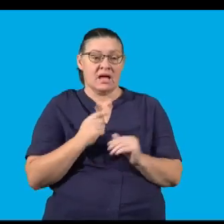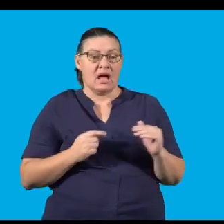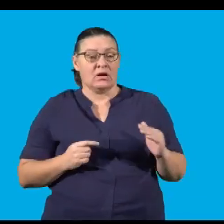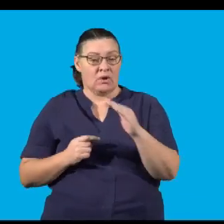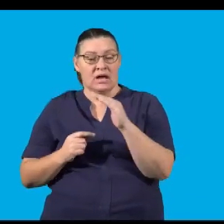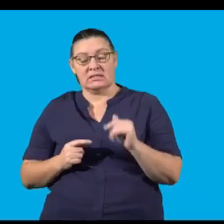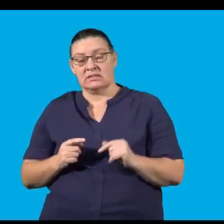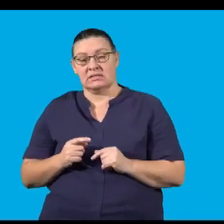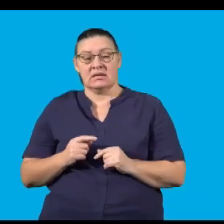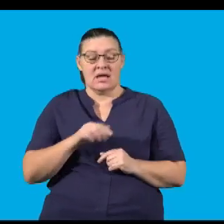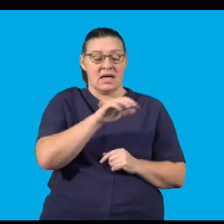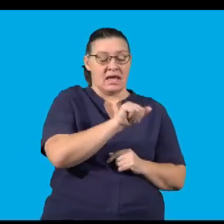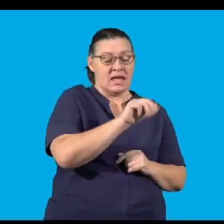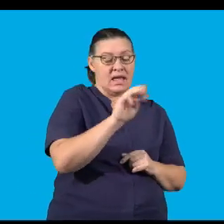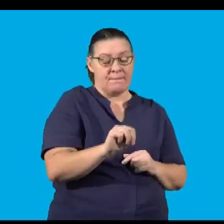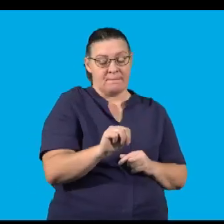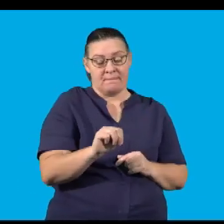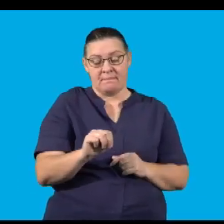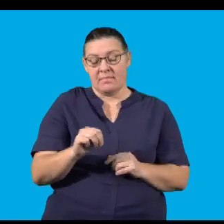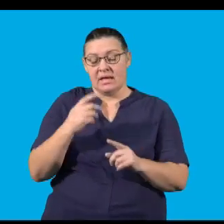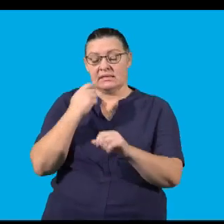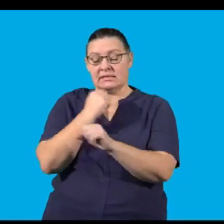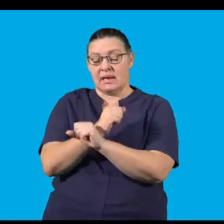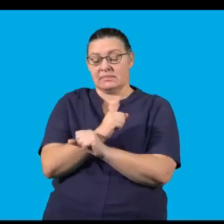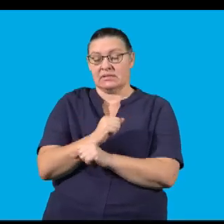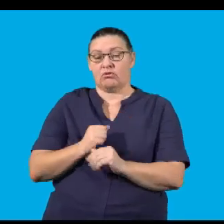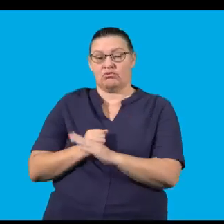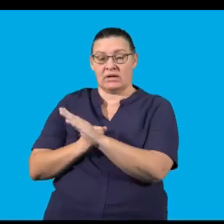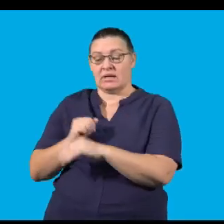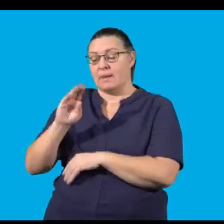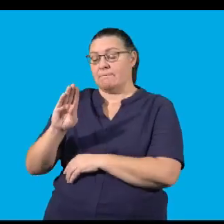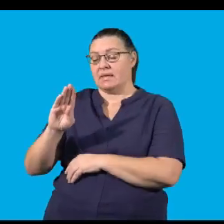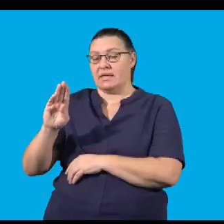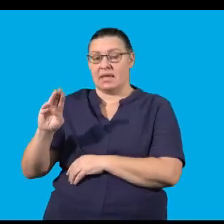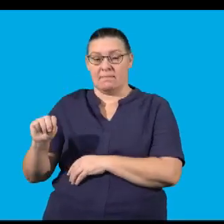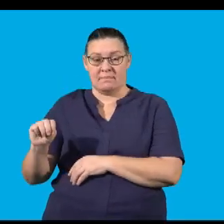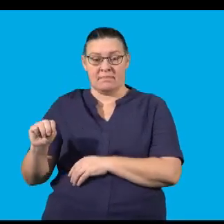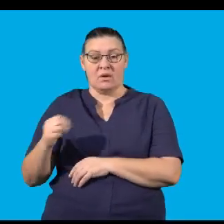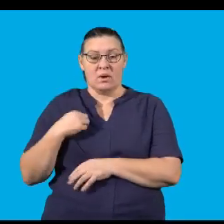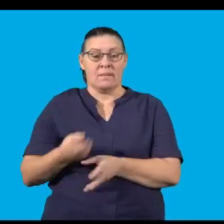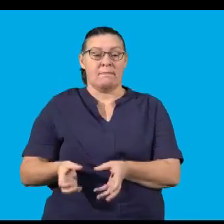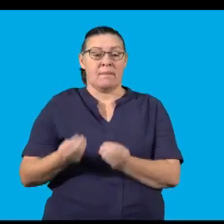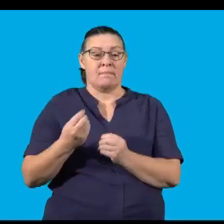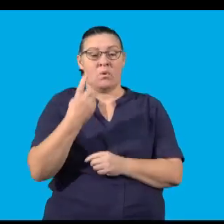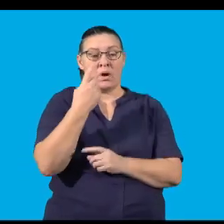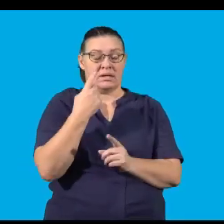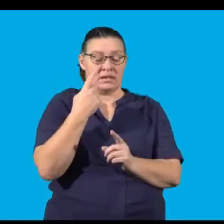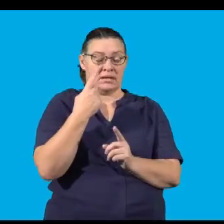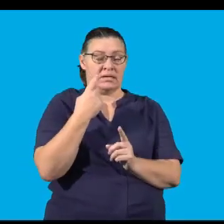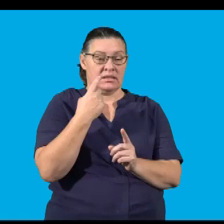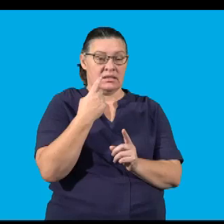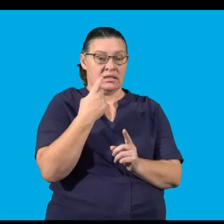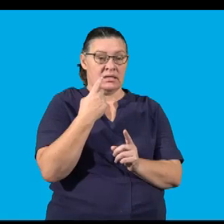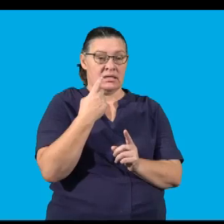multiply those two gradients together, the gradient of AM times the gradient of BM, I get 1